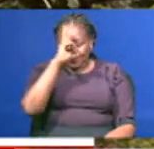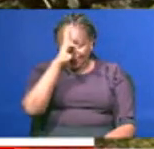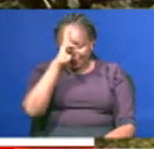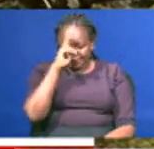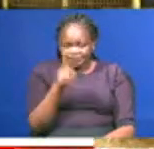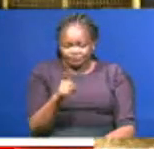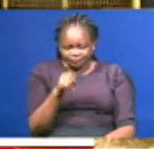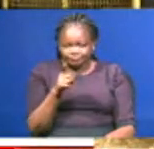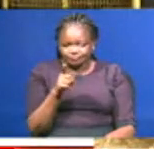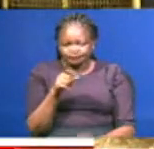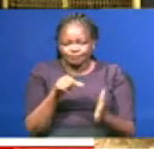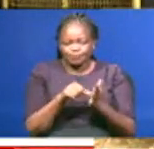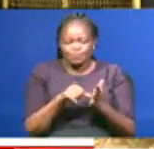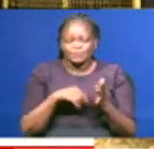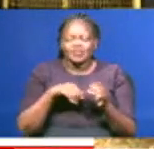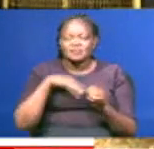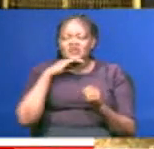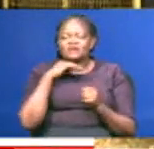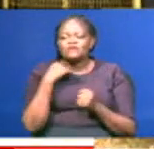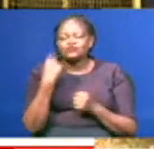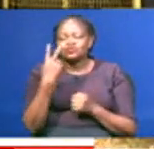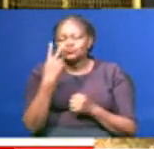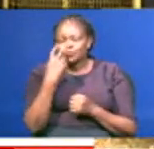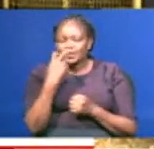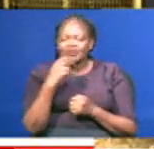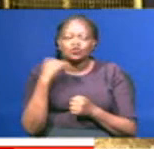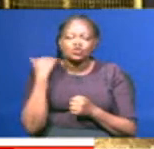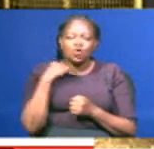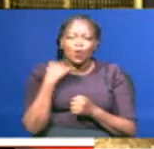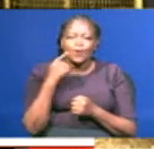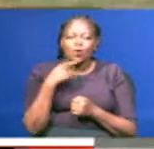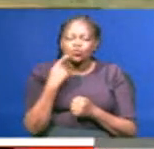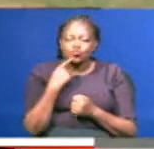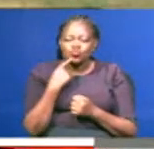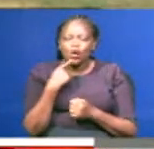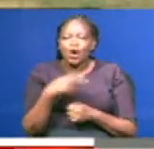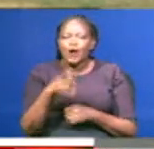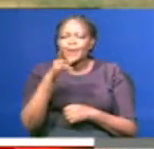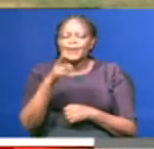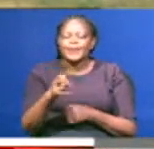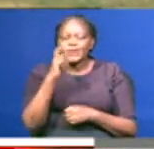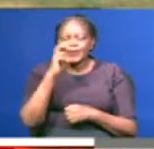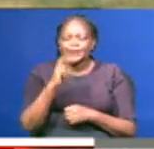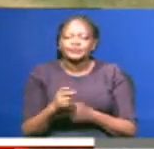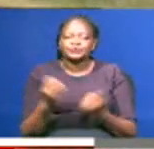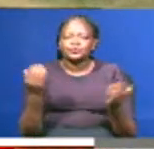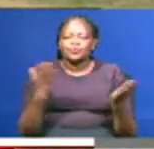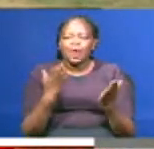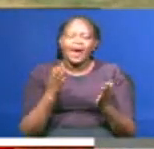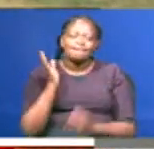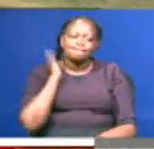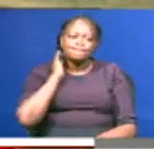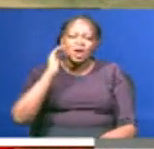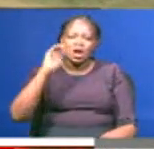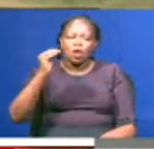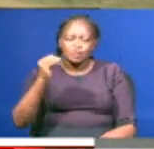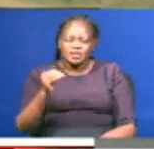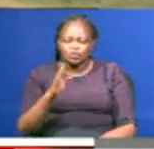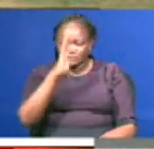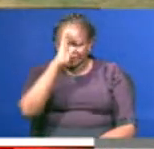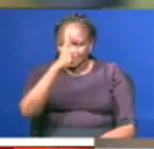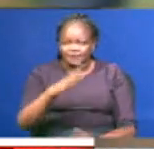Spot over the death of two suspected robbers who were gunned down inside Kinyona Forest in Moranga County on